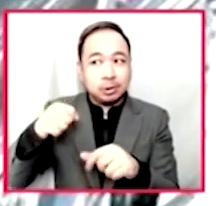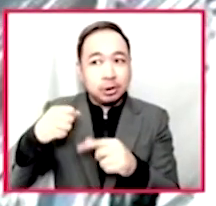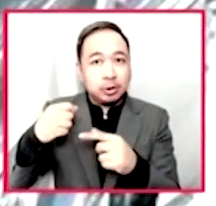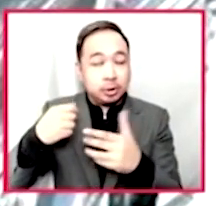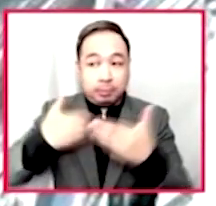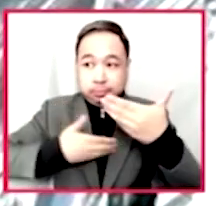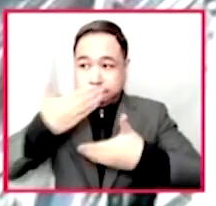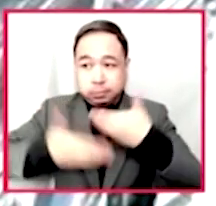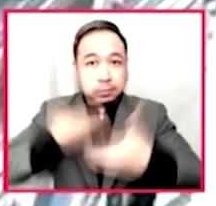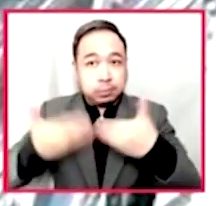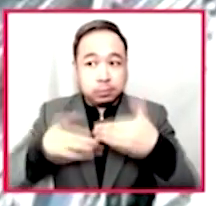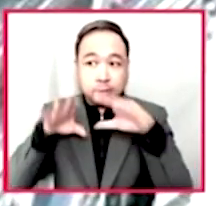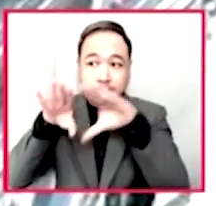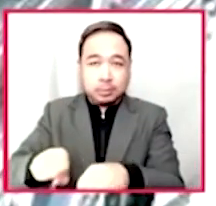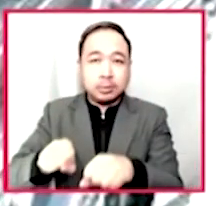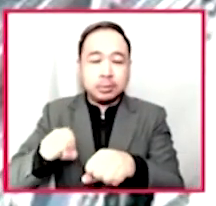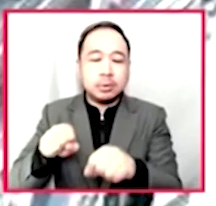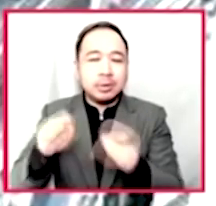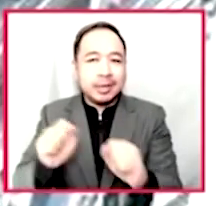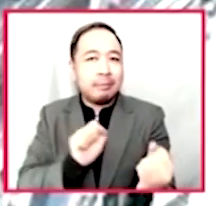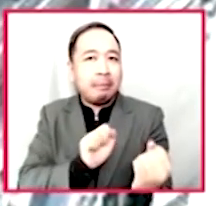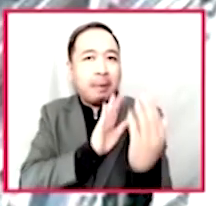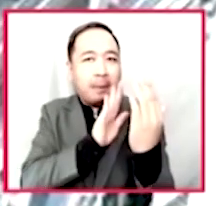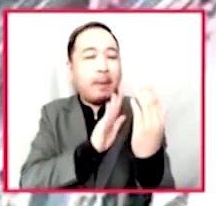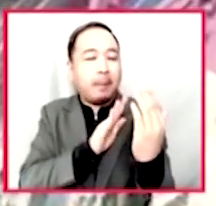made accountable before our laws.